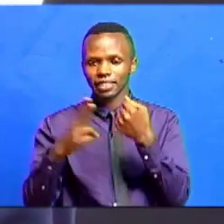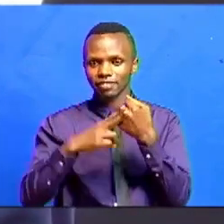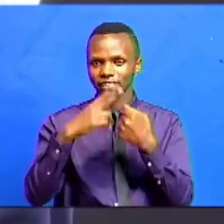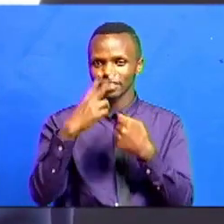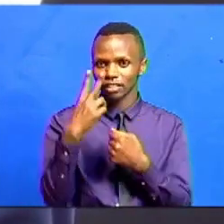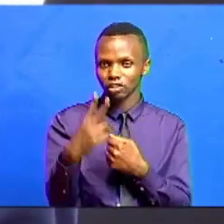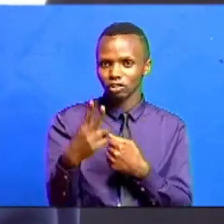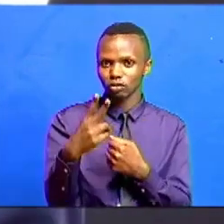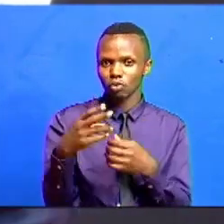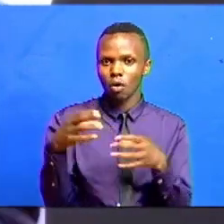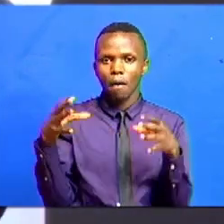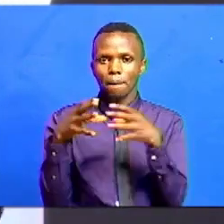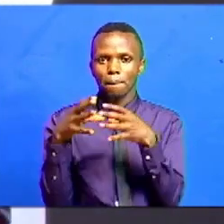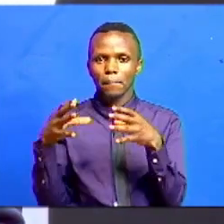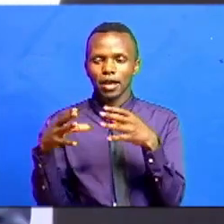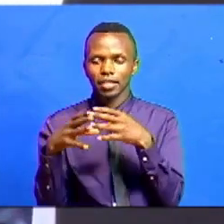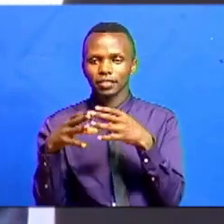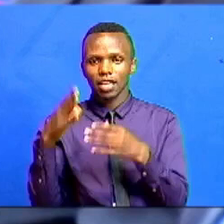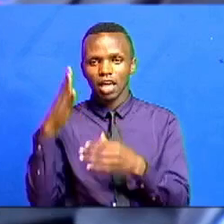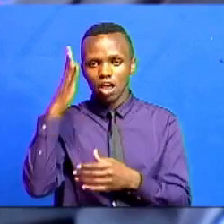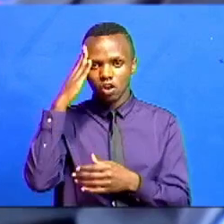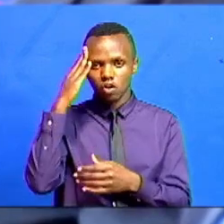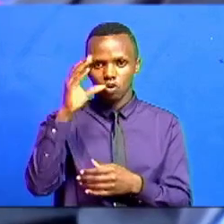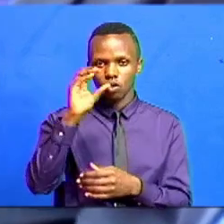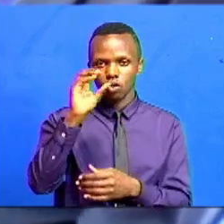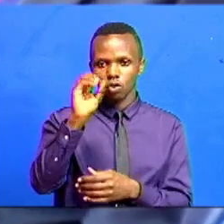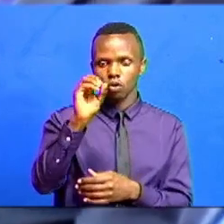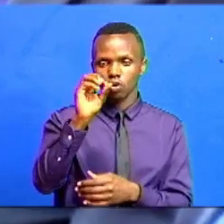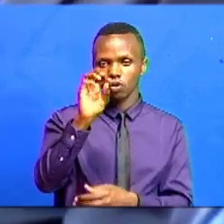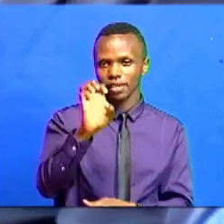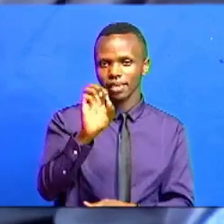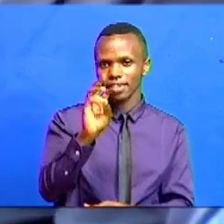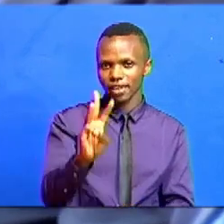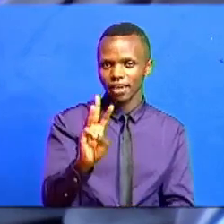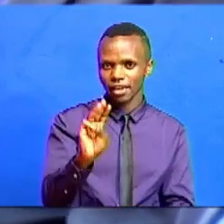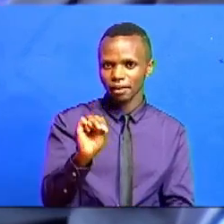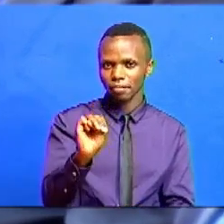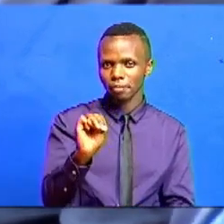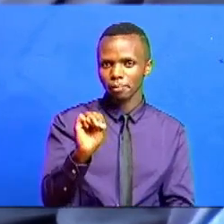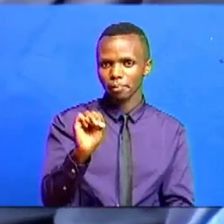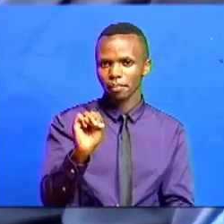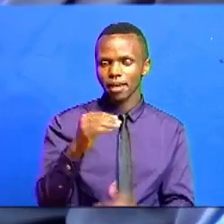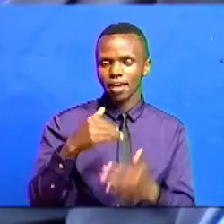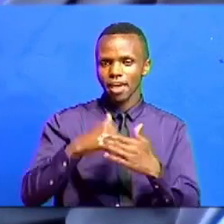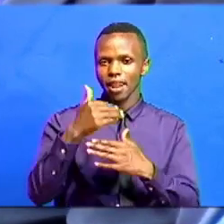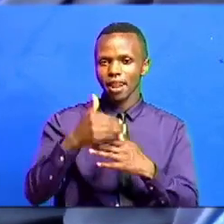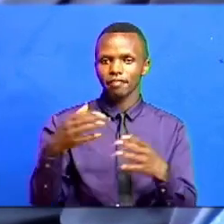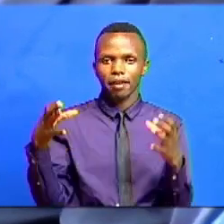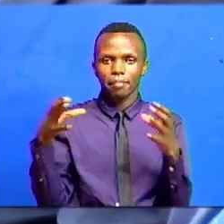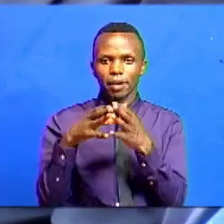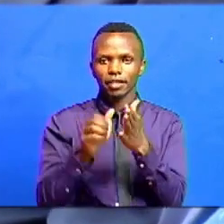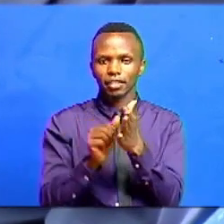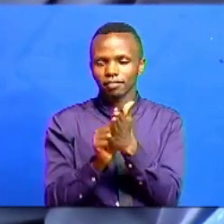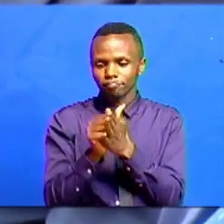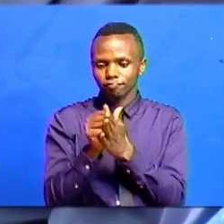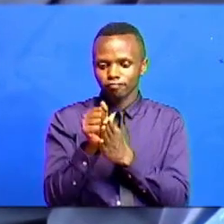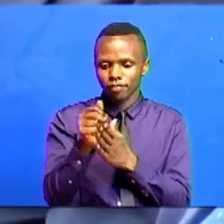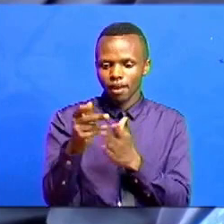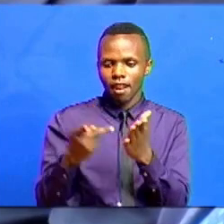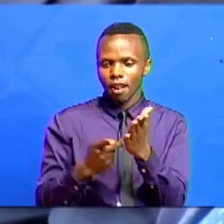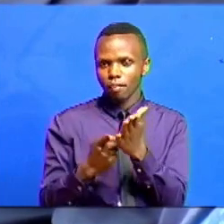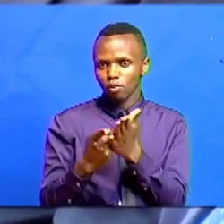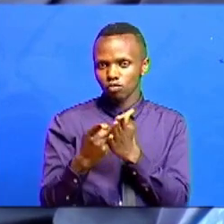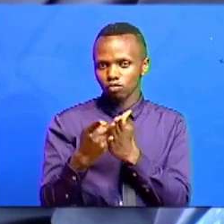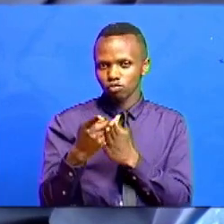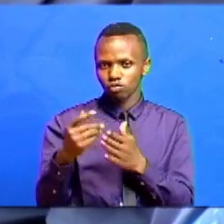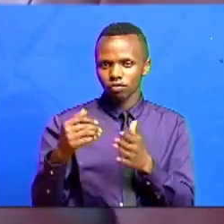equipment manufacturers, also known as OEM, and aftermarket part manufacturers, which produces replacement parts